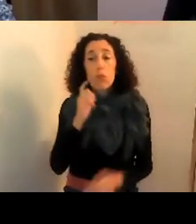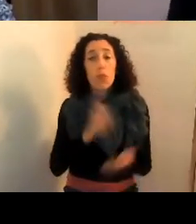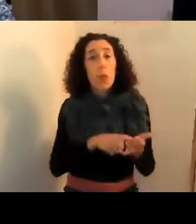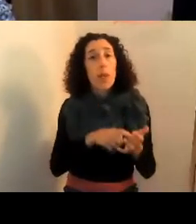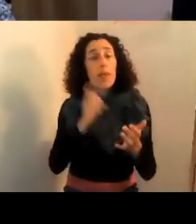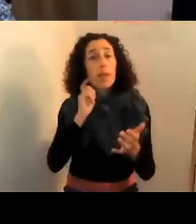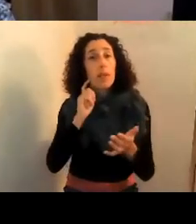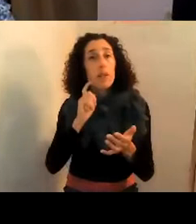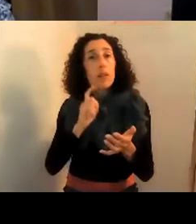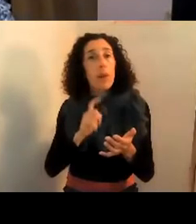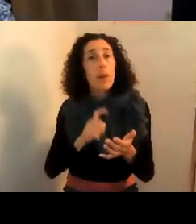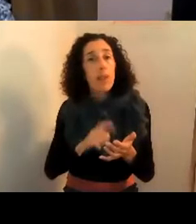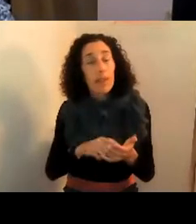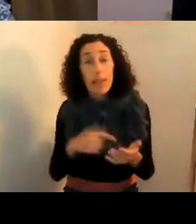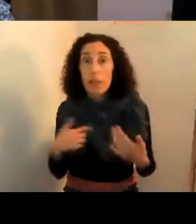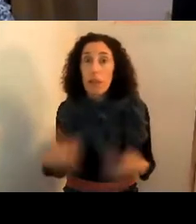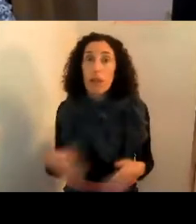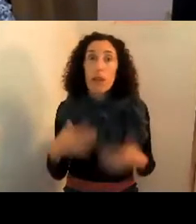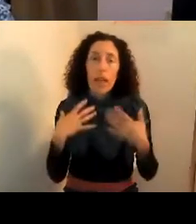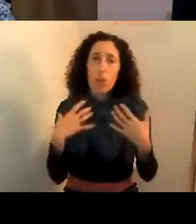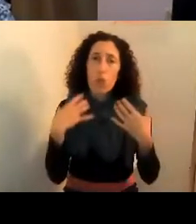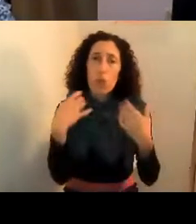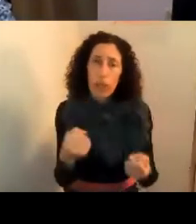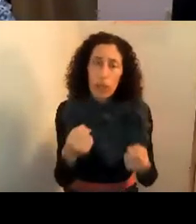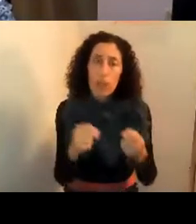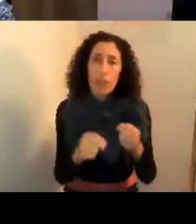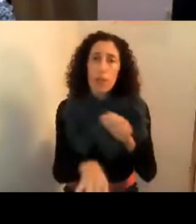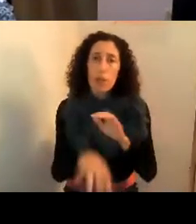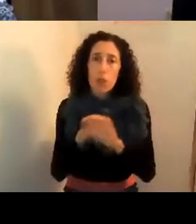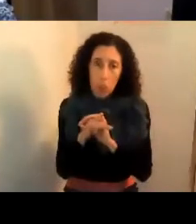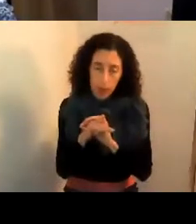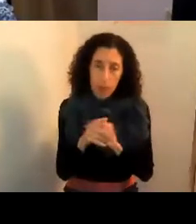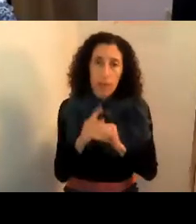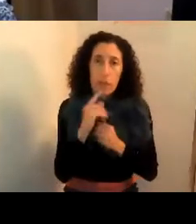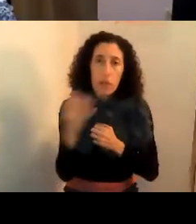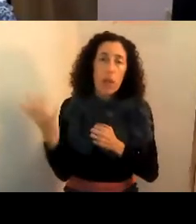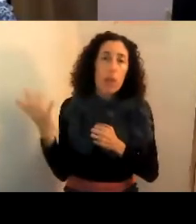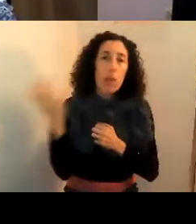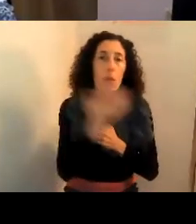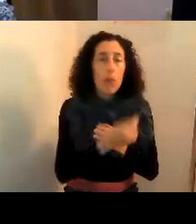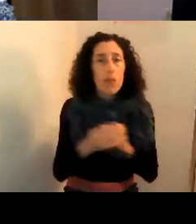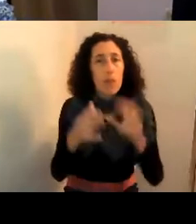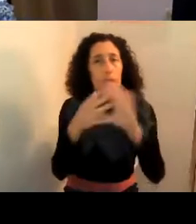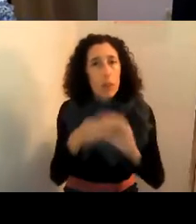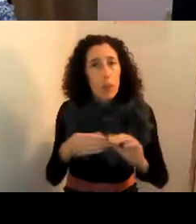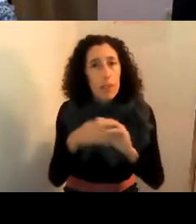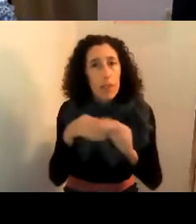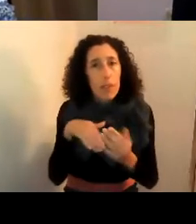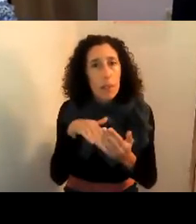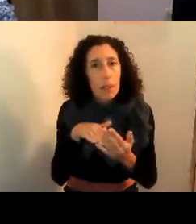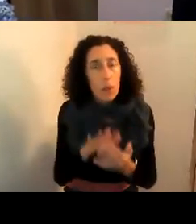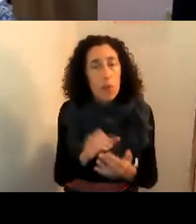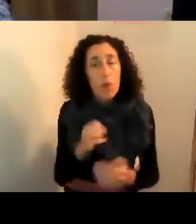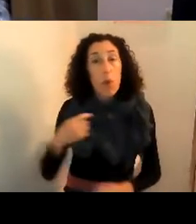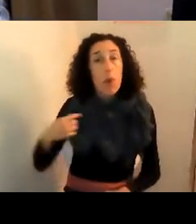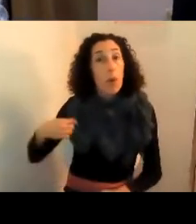of storytelling. And I think it's such a courageous form of storytelling. At the Asian American Writers Workshop, we really embrace that.